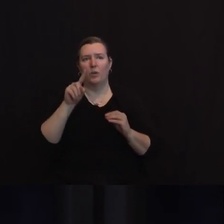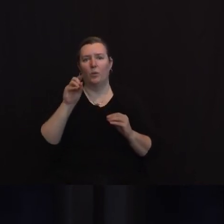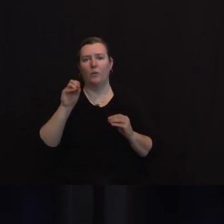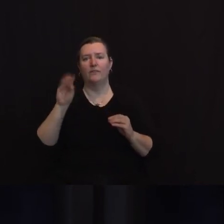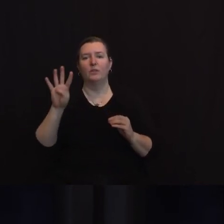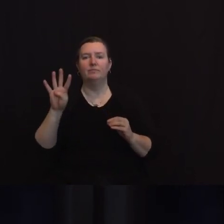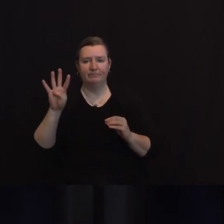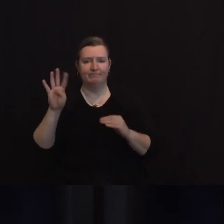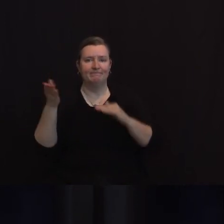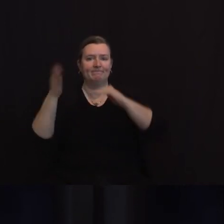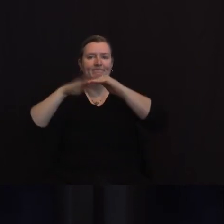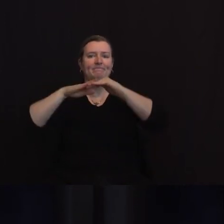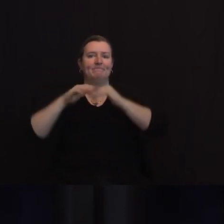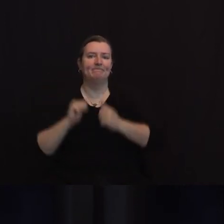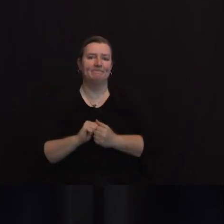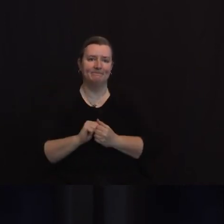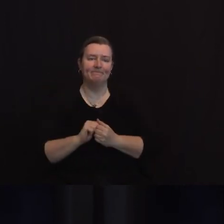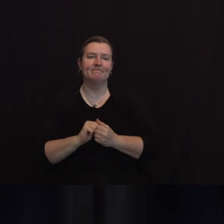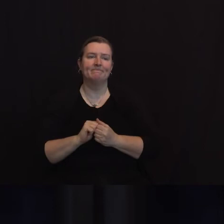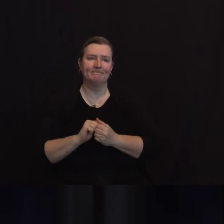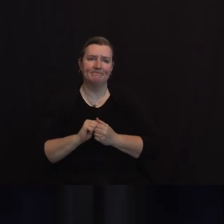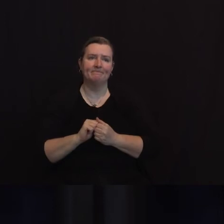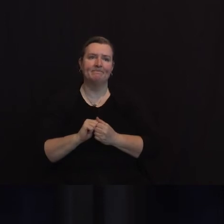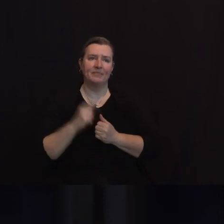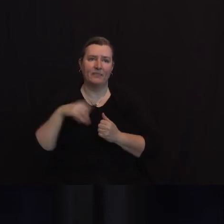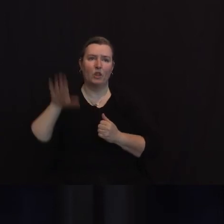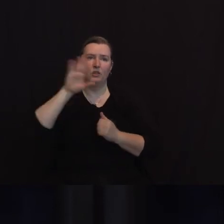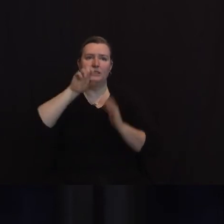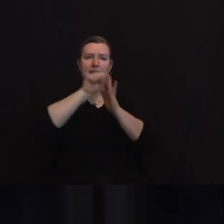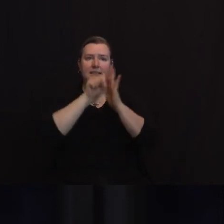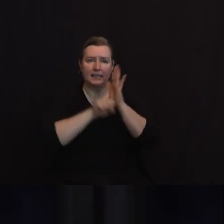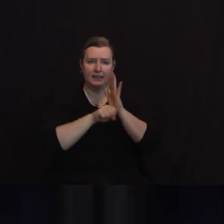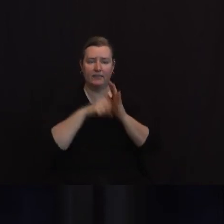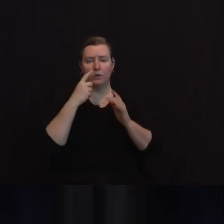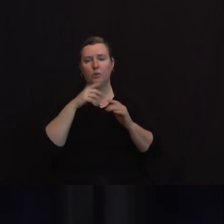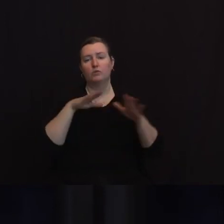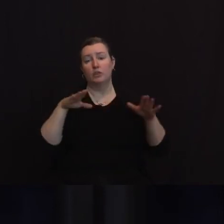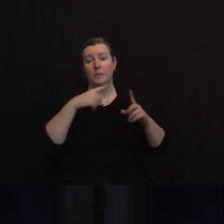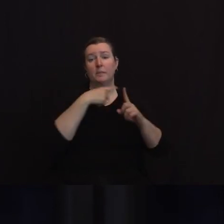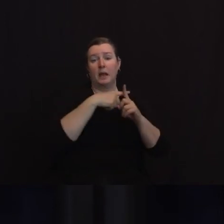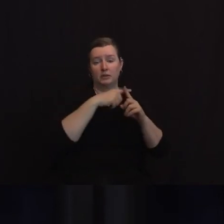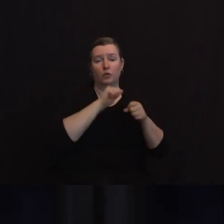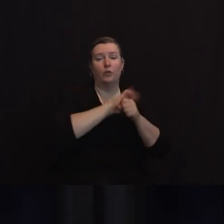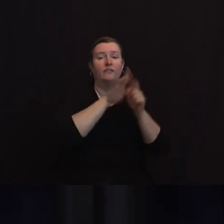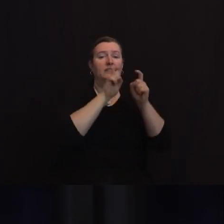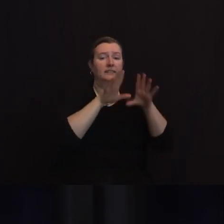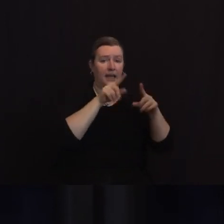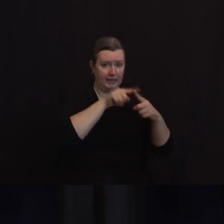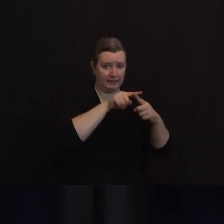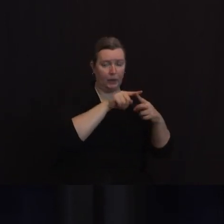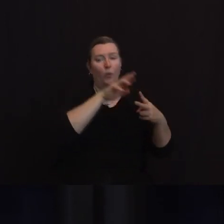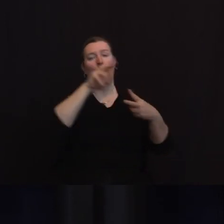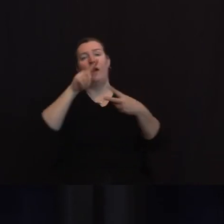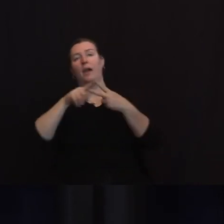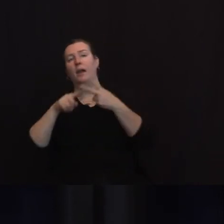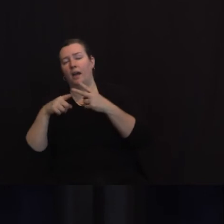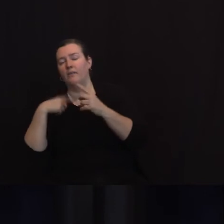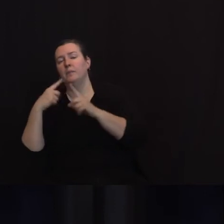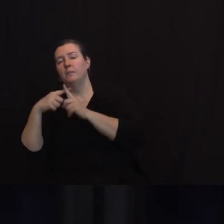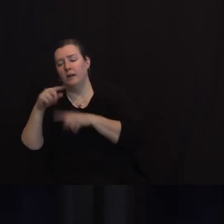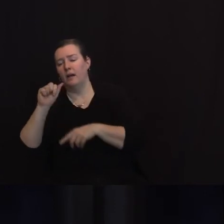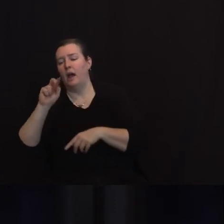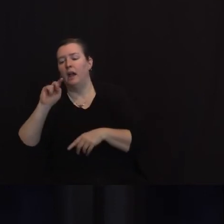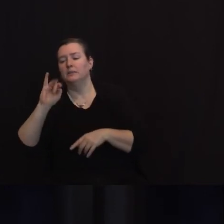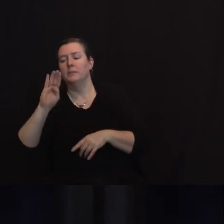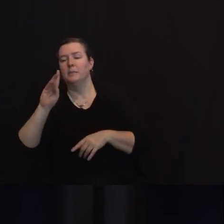affected have either been tested positive for COVID-19 or had antibody tests that were positive for COVID-19